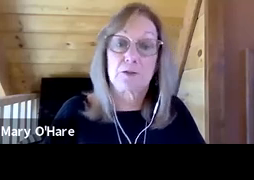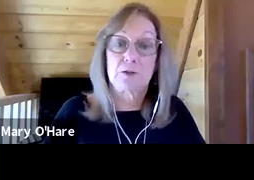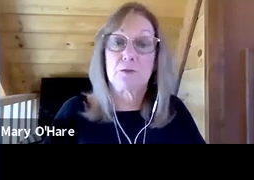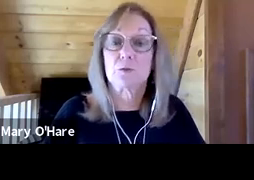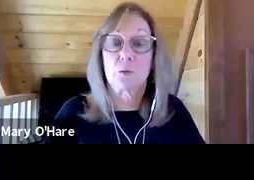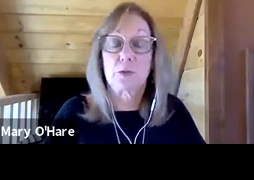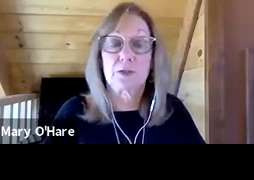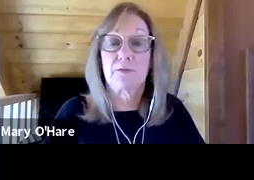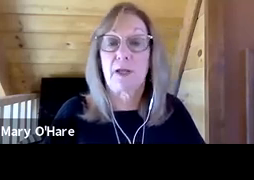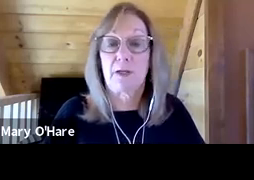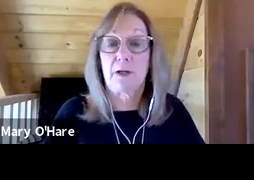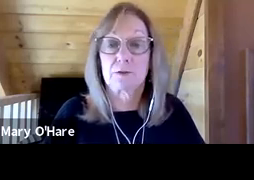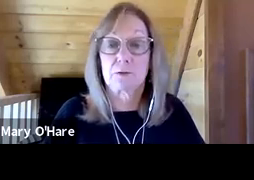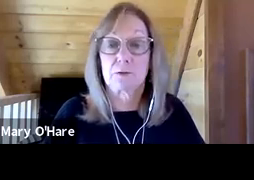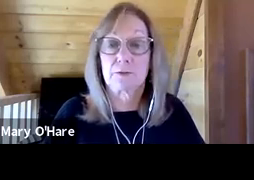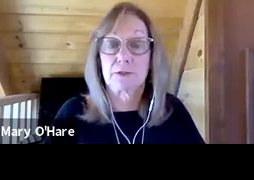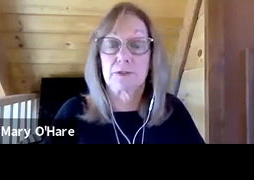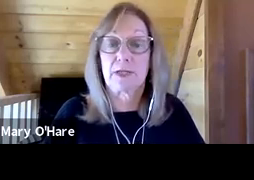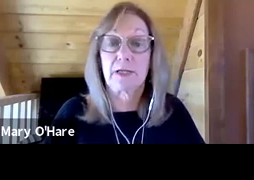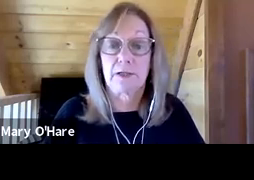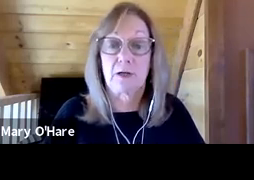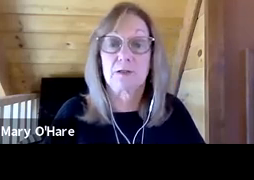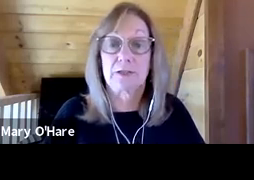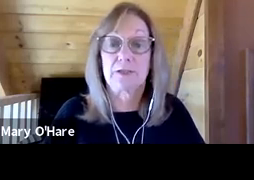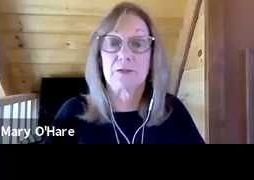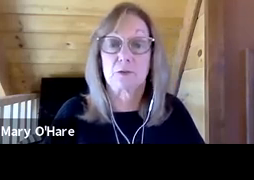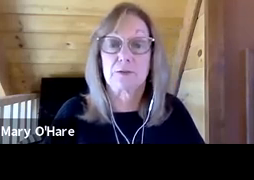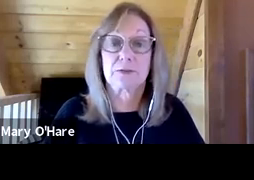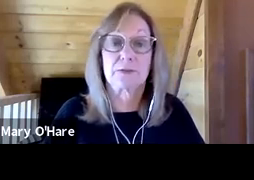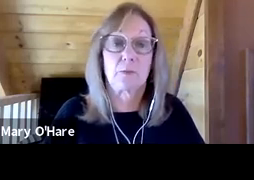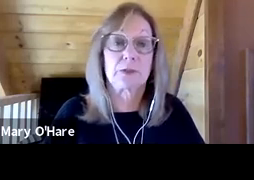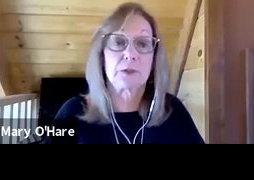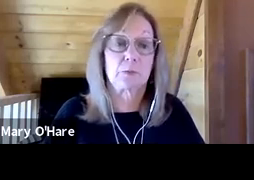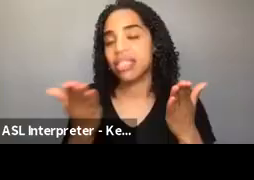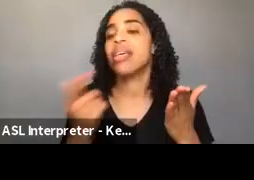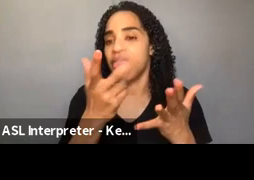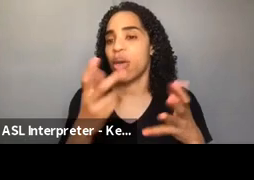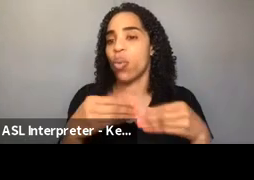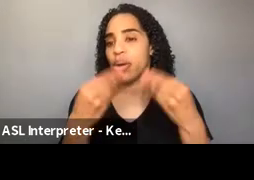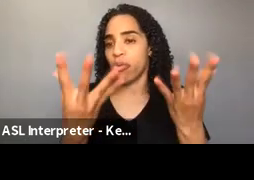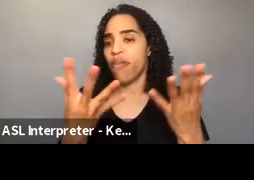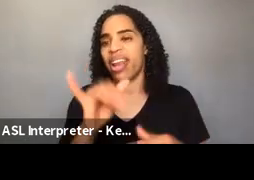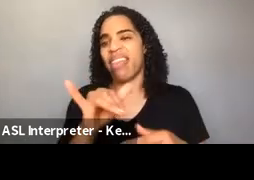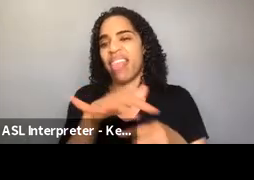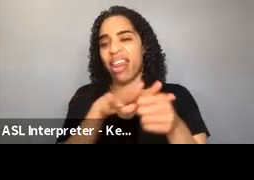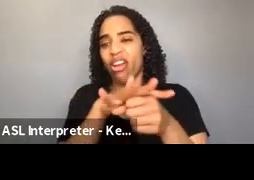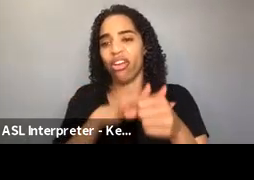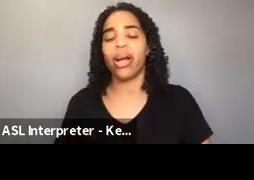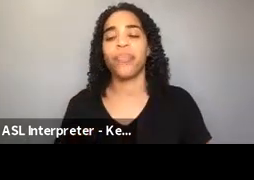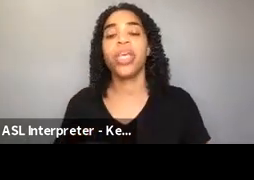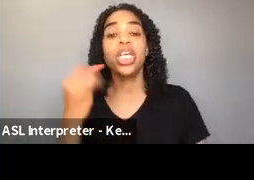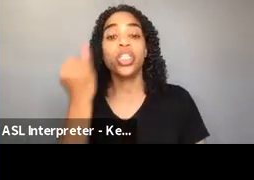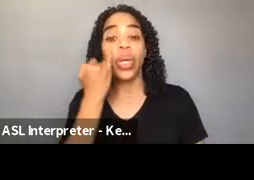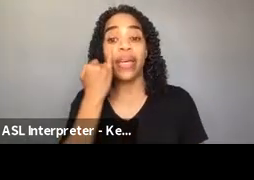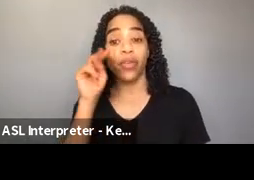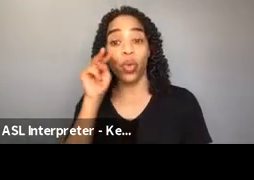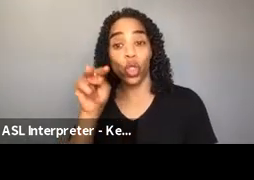site can choose which of the ADRC services they want to provide. So if you look at the